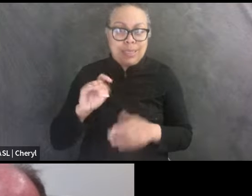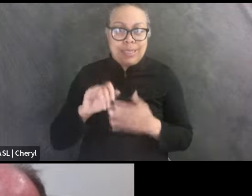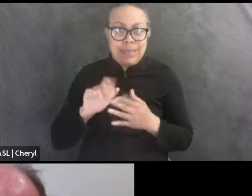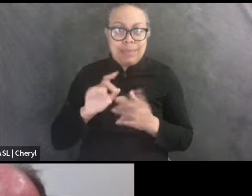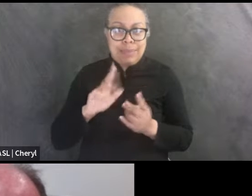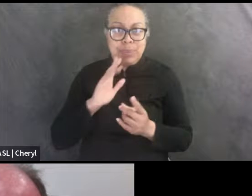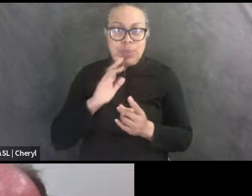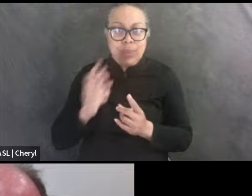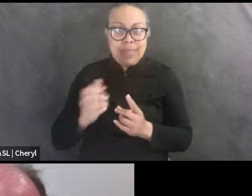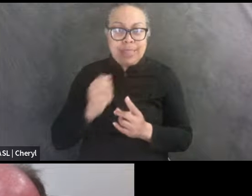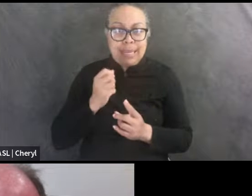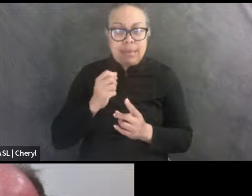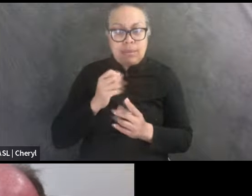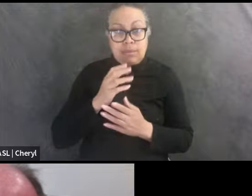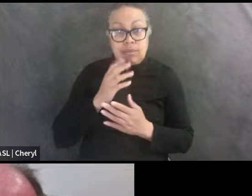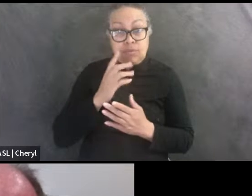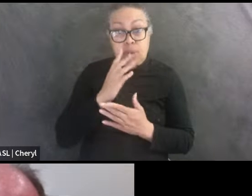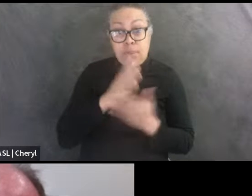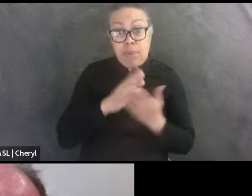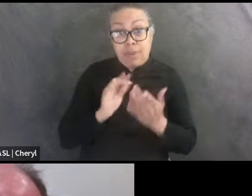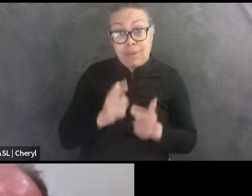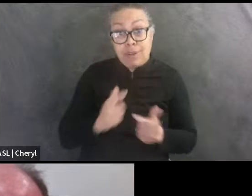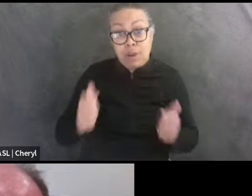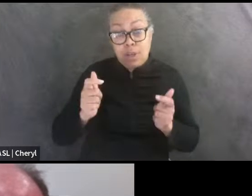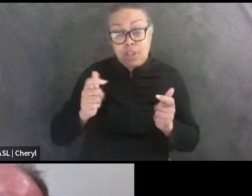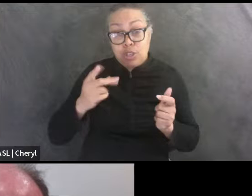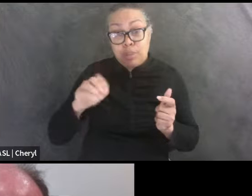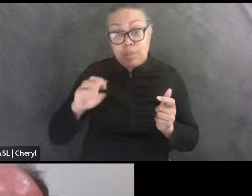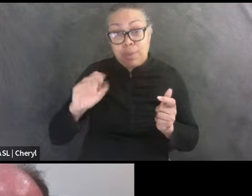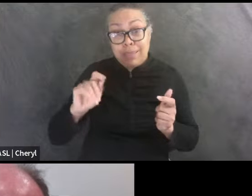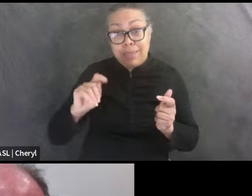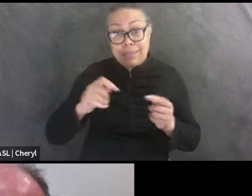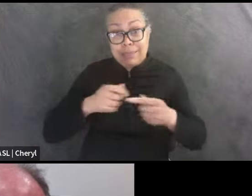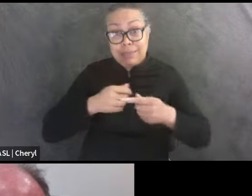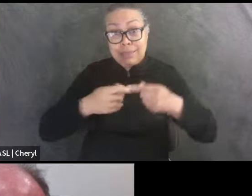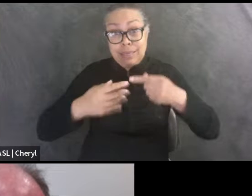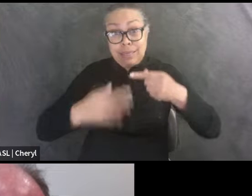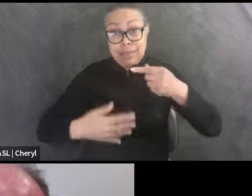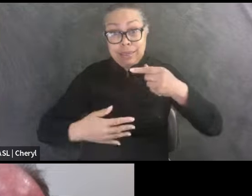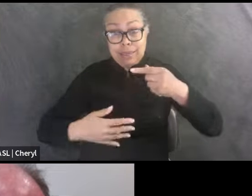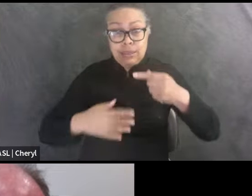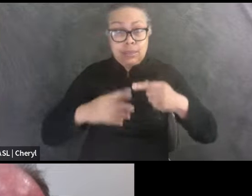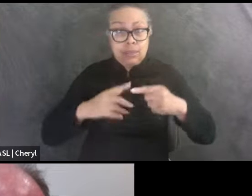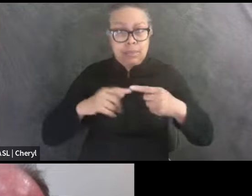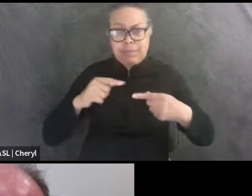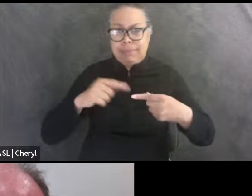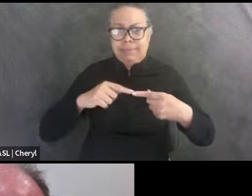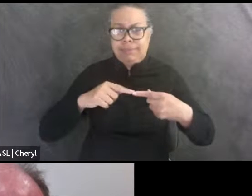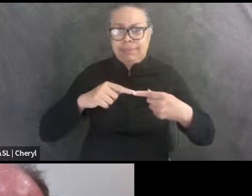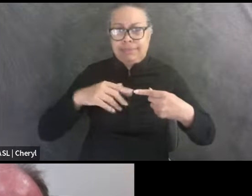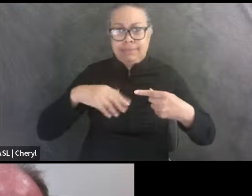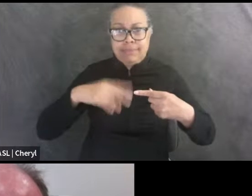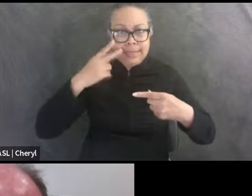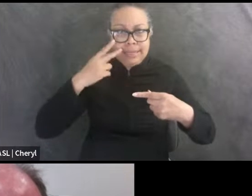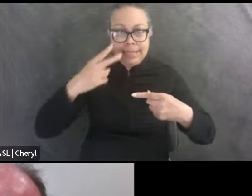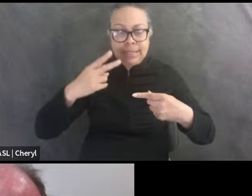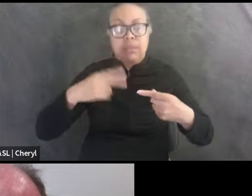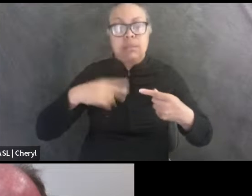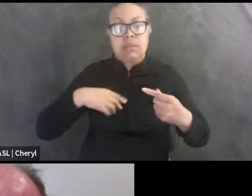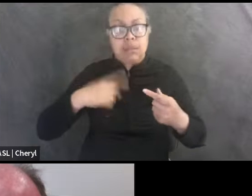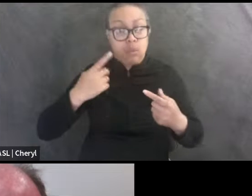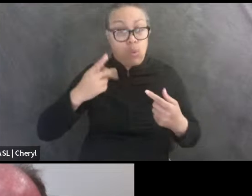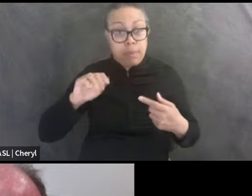under a larger permit. I didn't see that there's a permit from